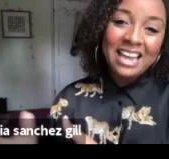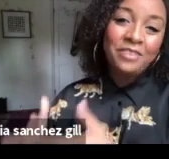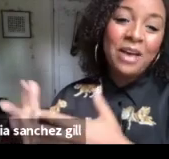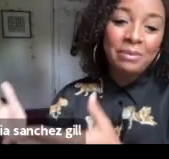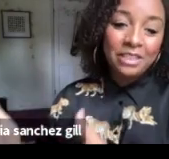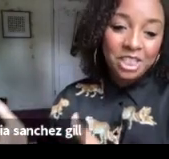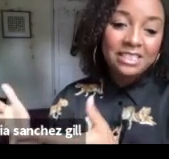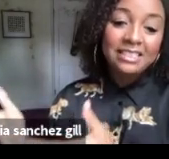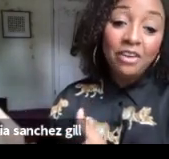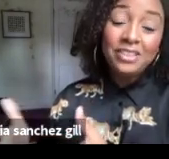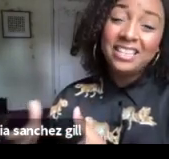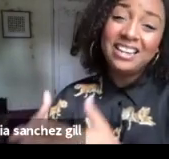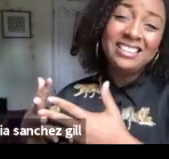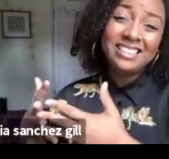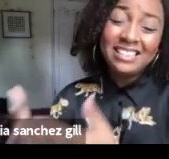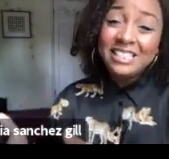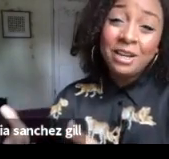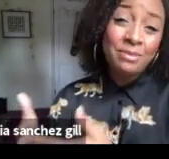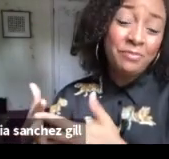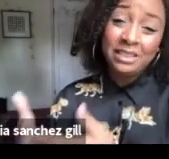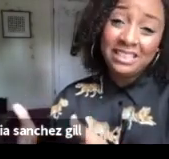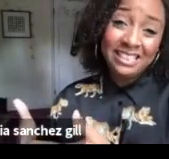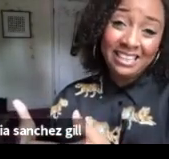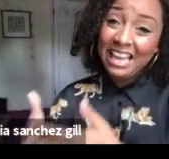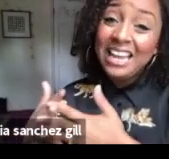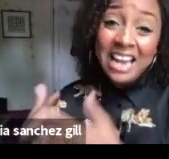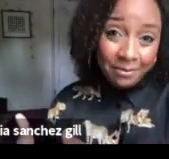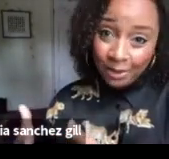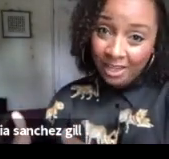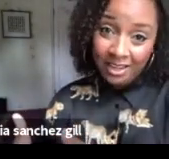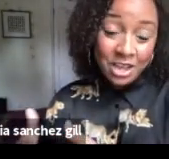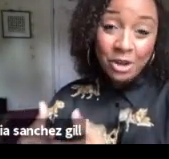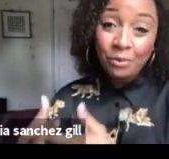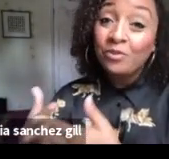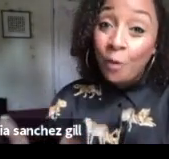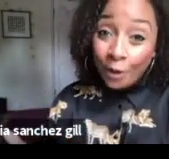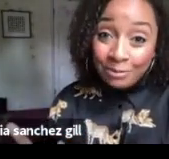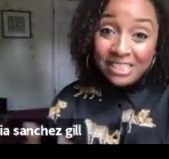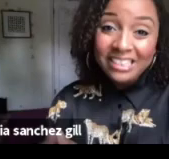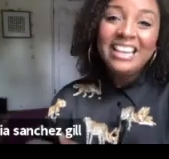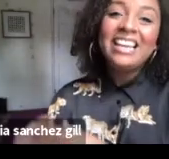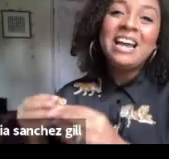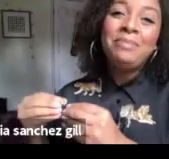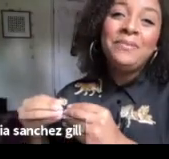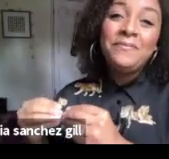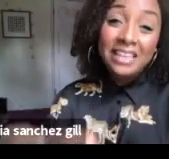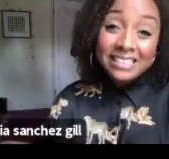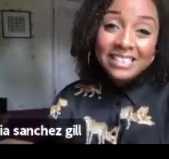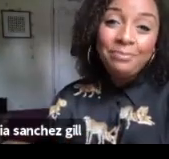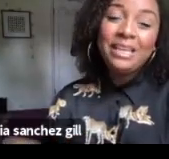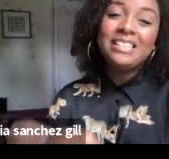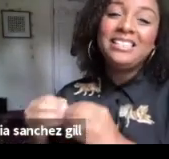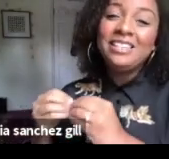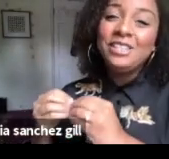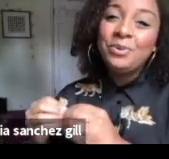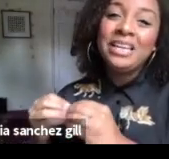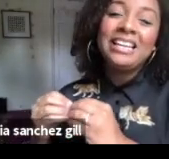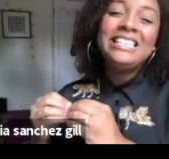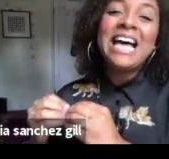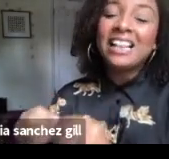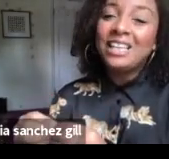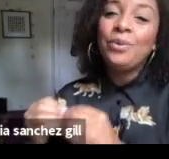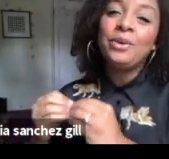policing and of abolition itself is that the system of policing cannot be reformed, cannot be fixed, because it is